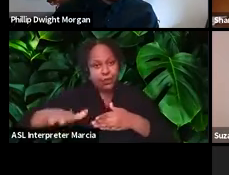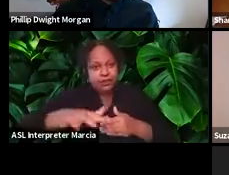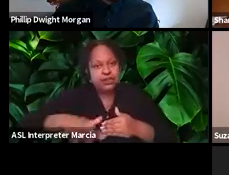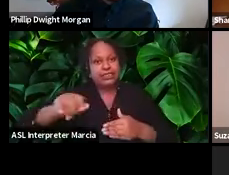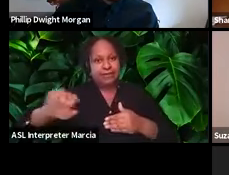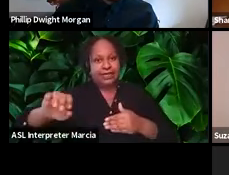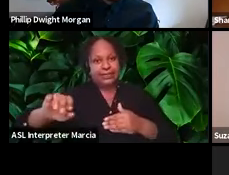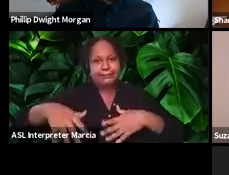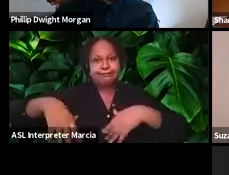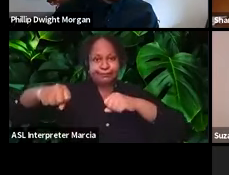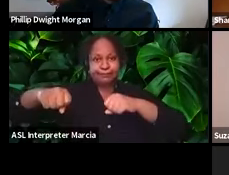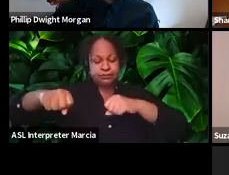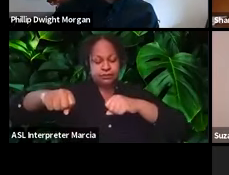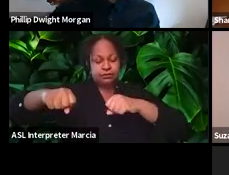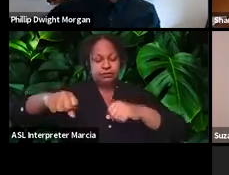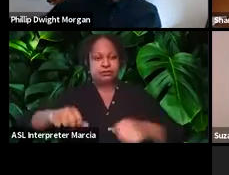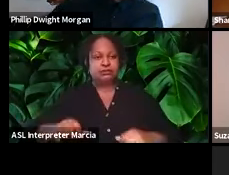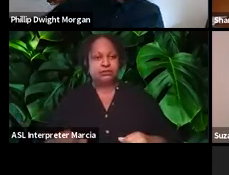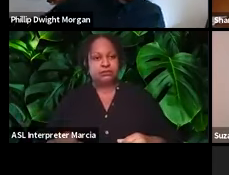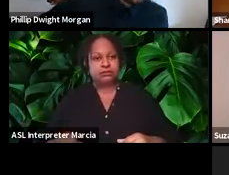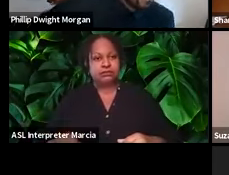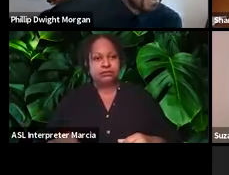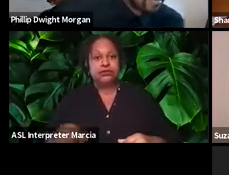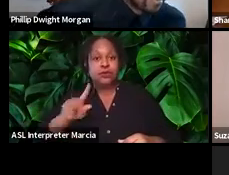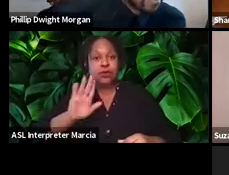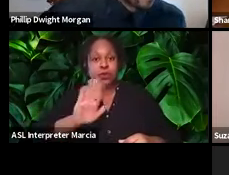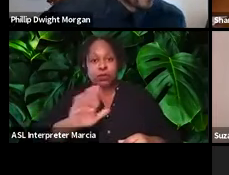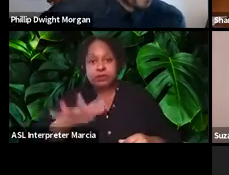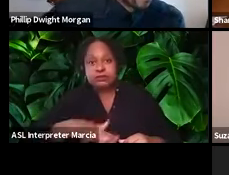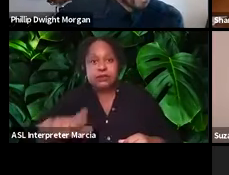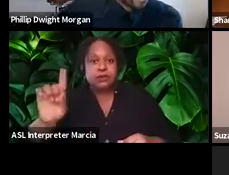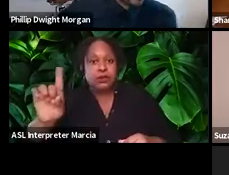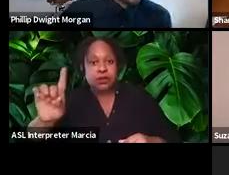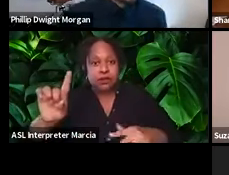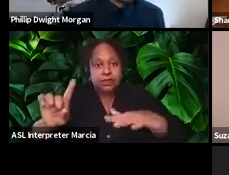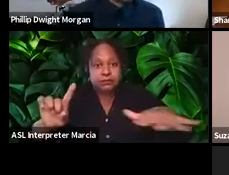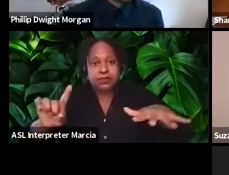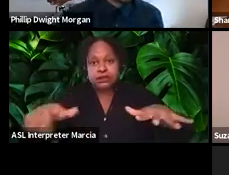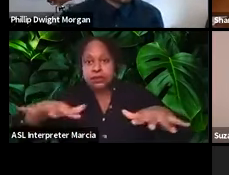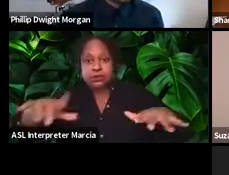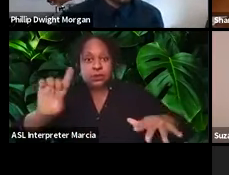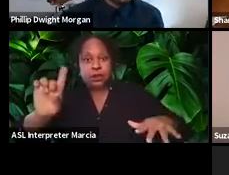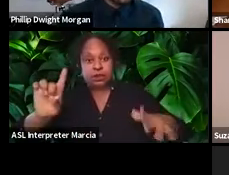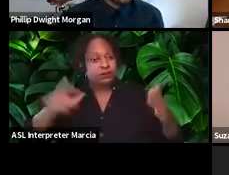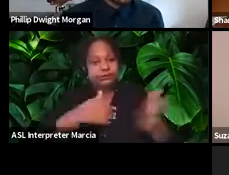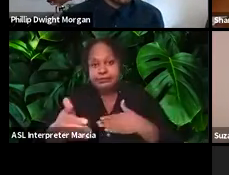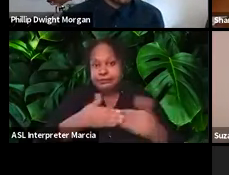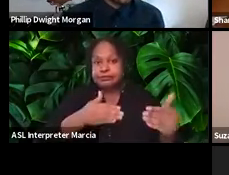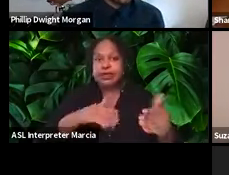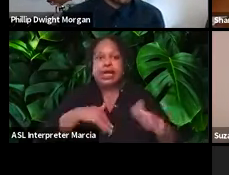space. And so whatever that space is, I'm challenging people.